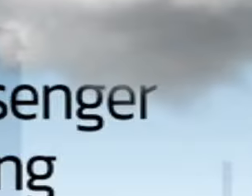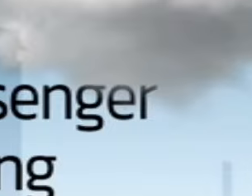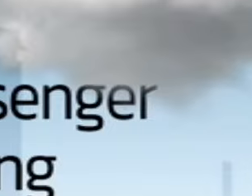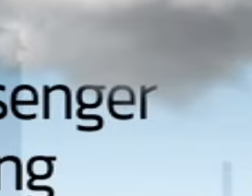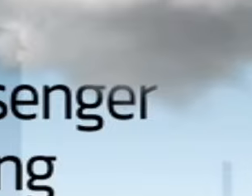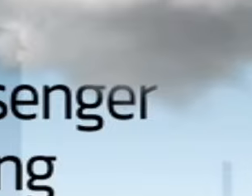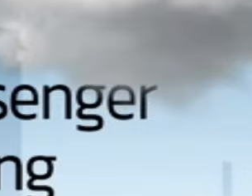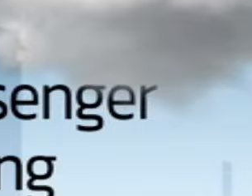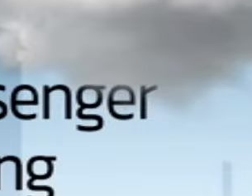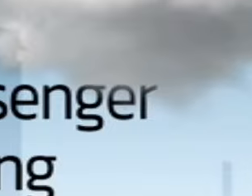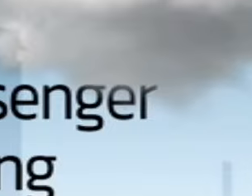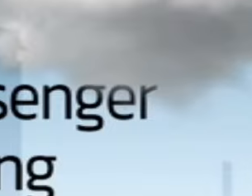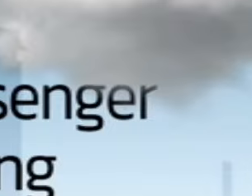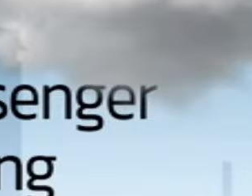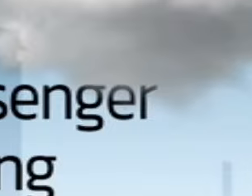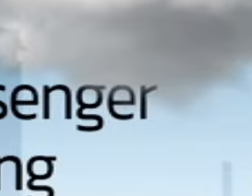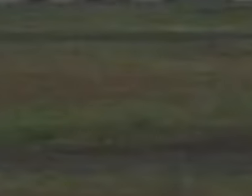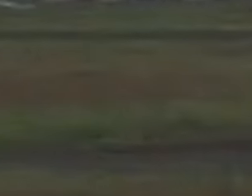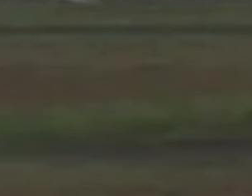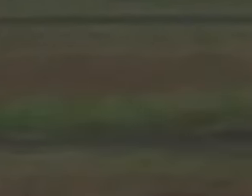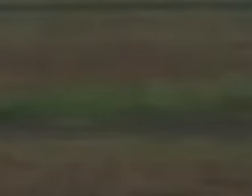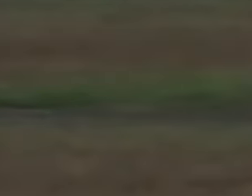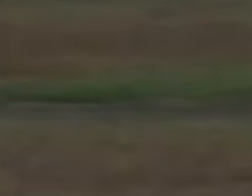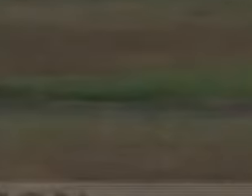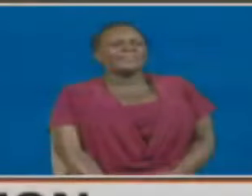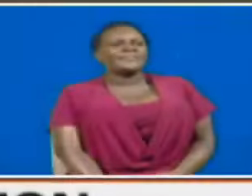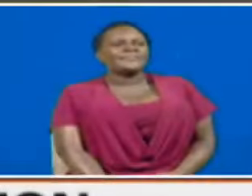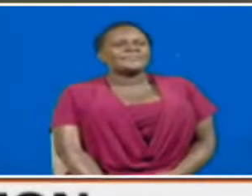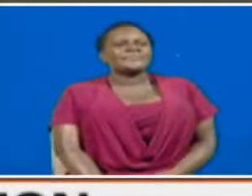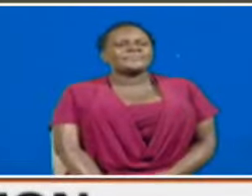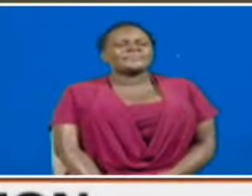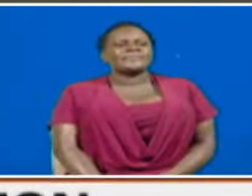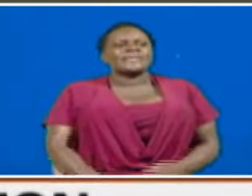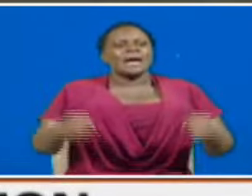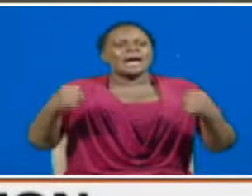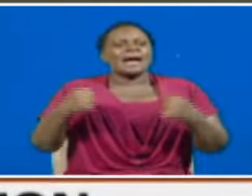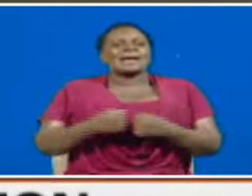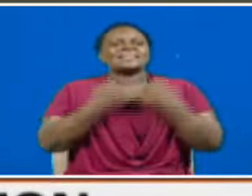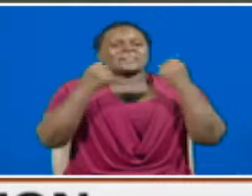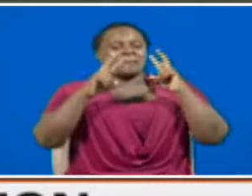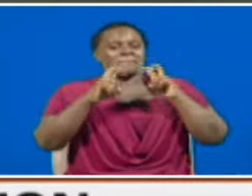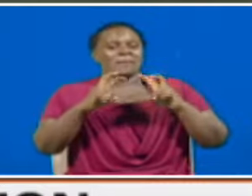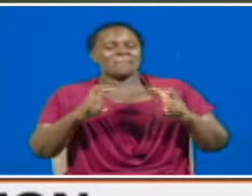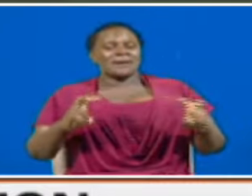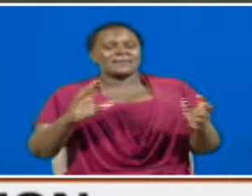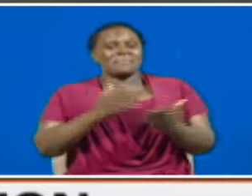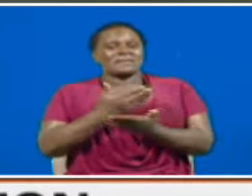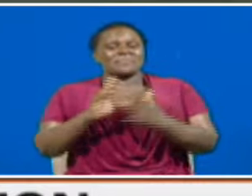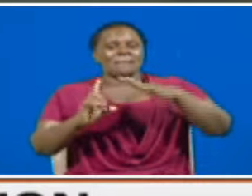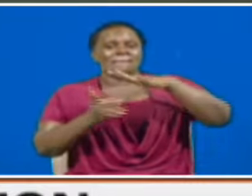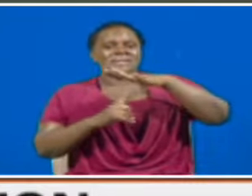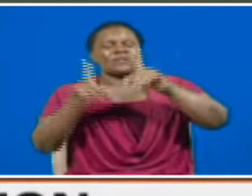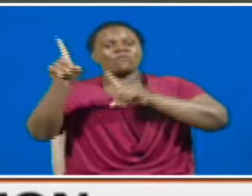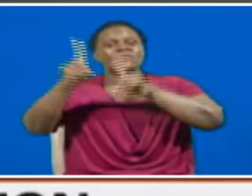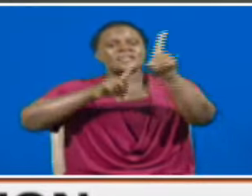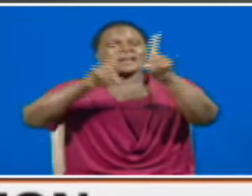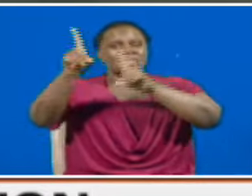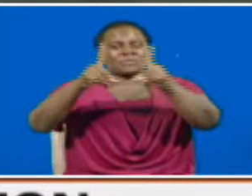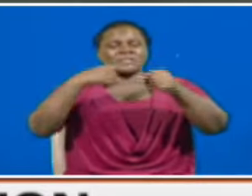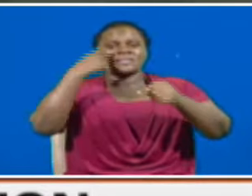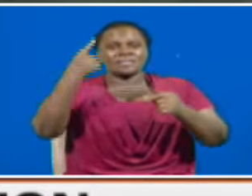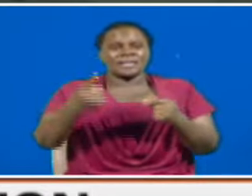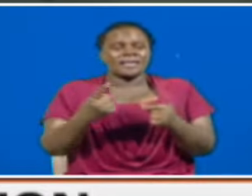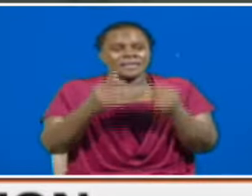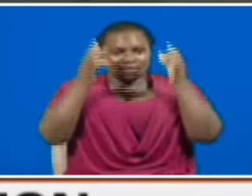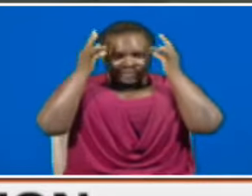bang and felt an impact. The report authored by the Aircraft Accident Investigation Department in the Ministry of Transport says